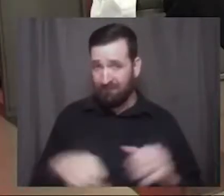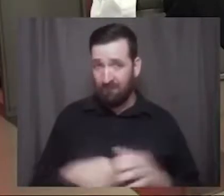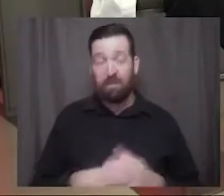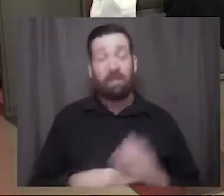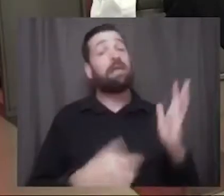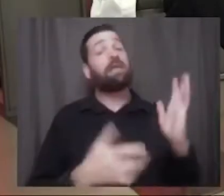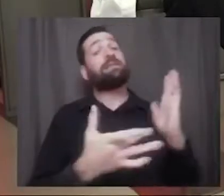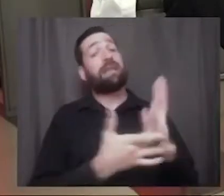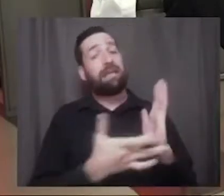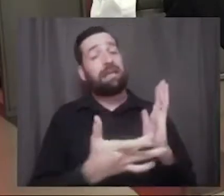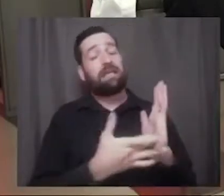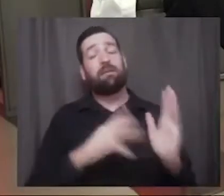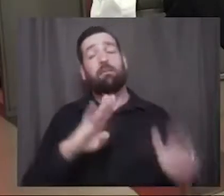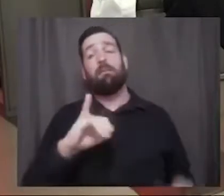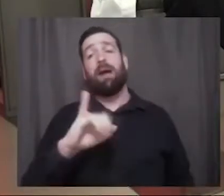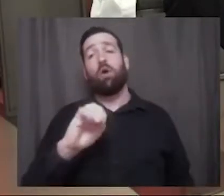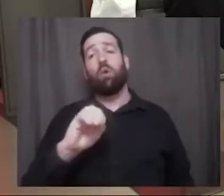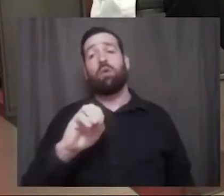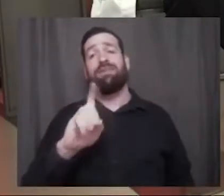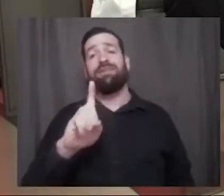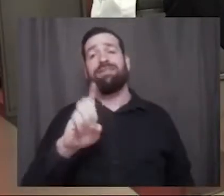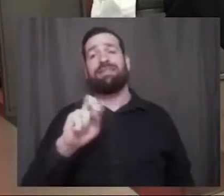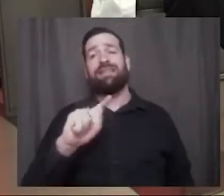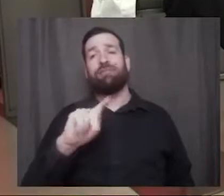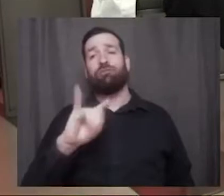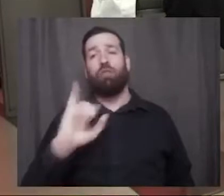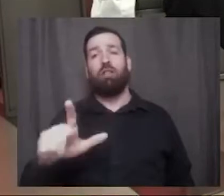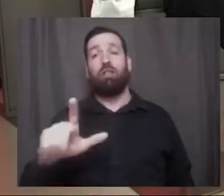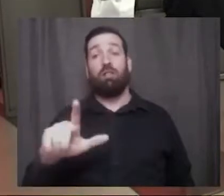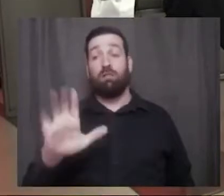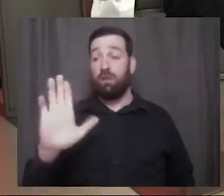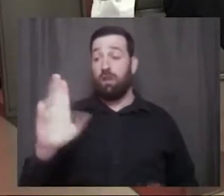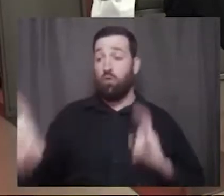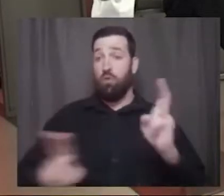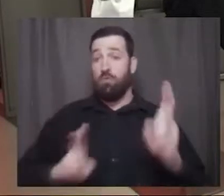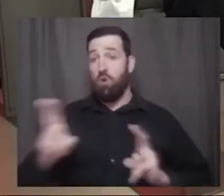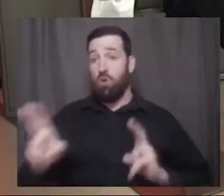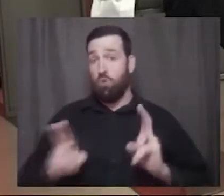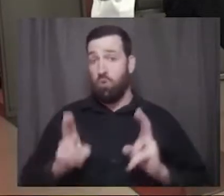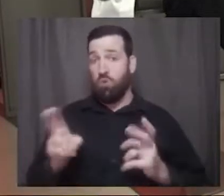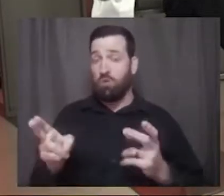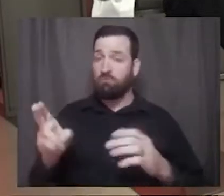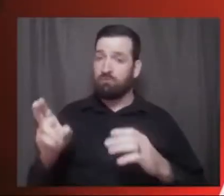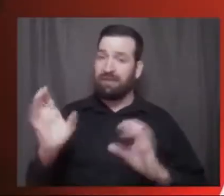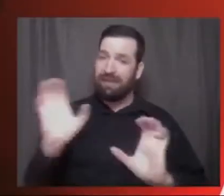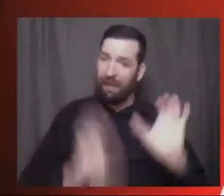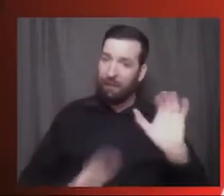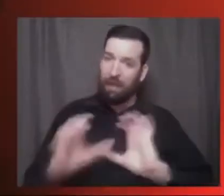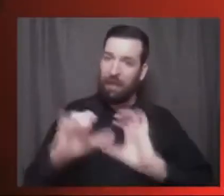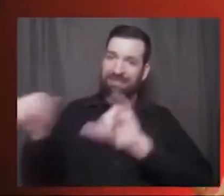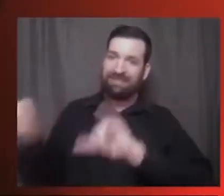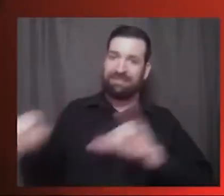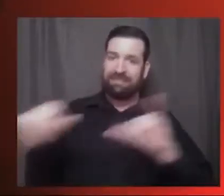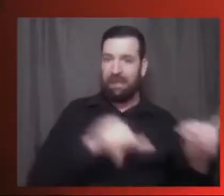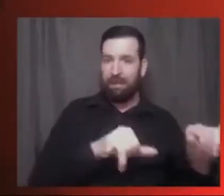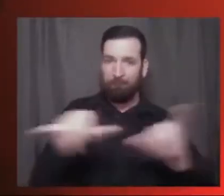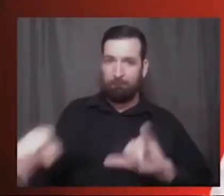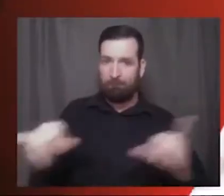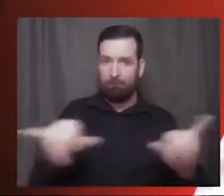bioidentical hormones means that the hormone that you're taking is chemically same as the hormone that you make in your